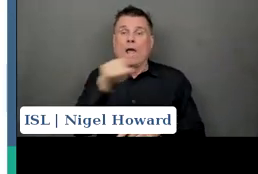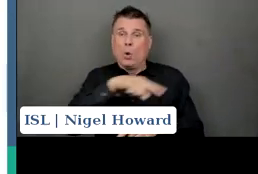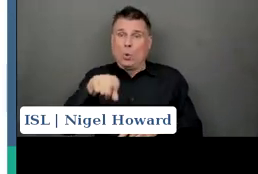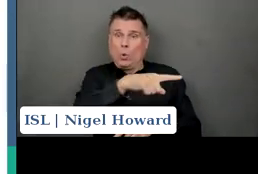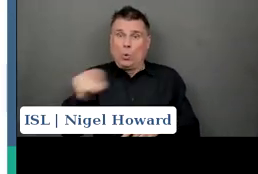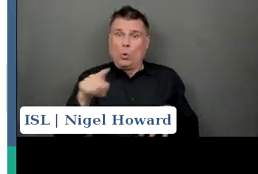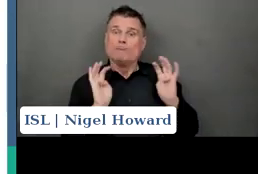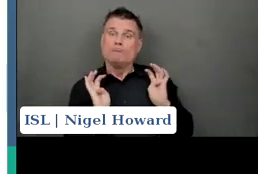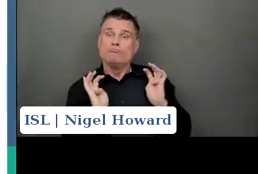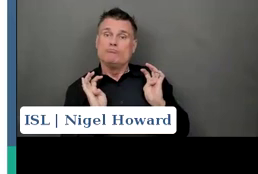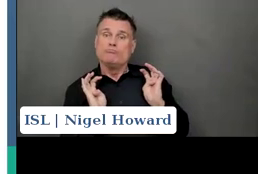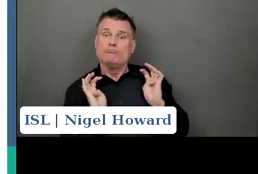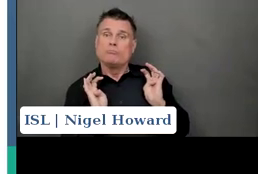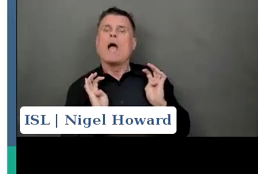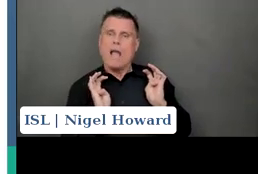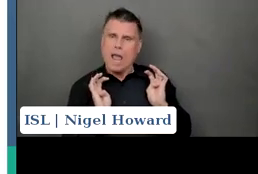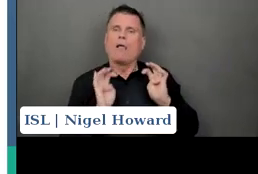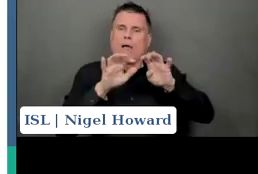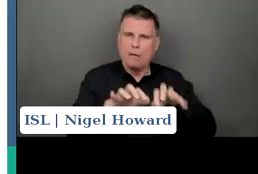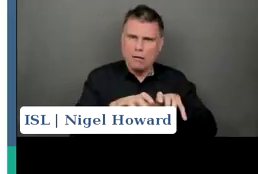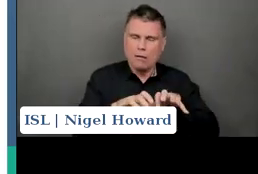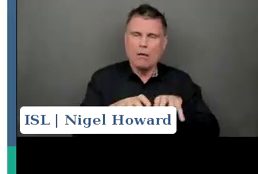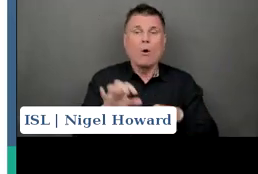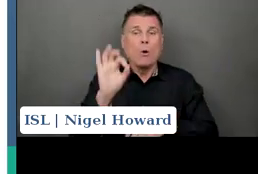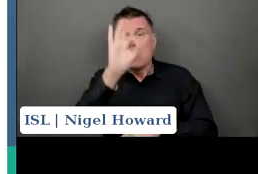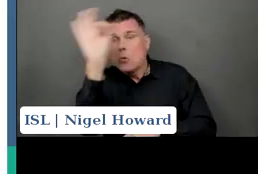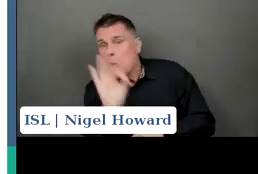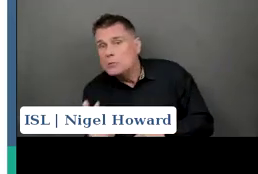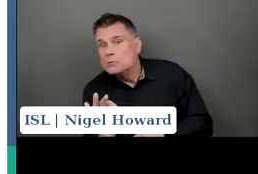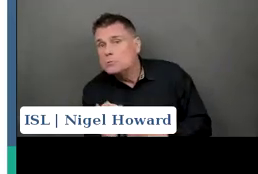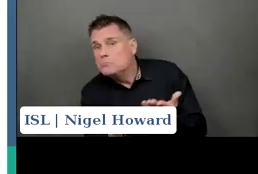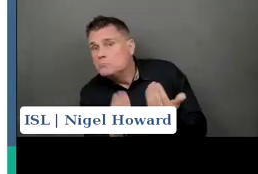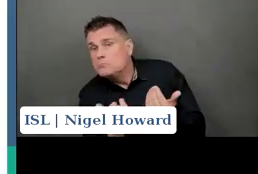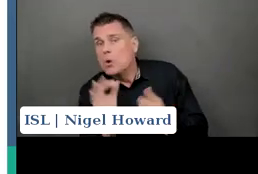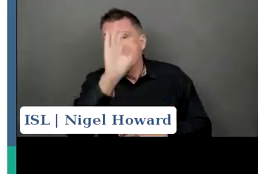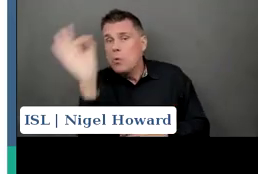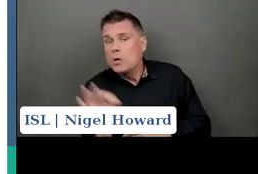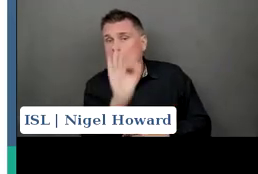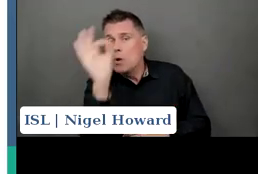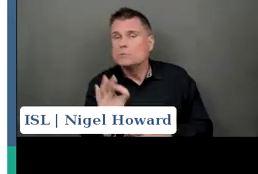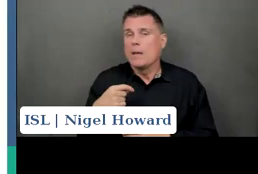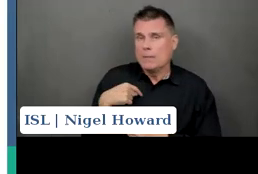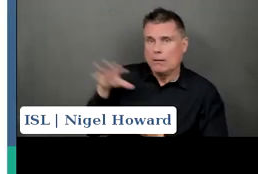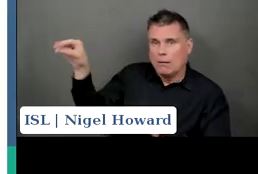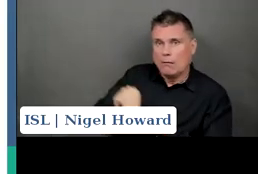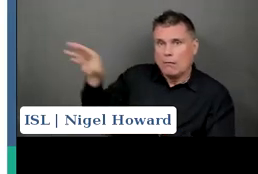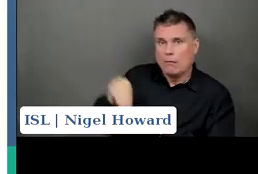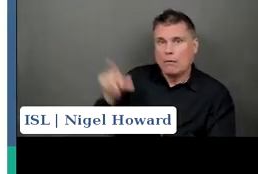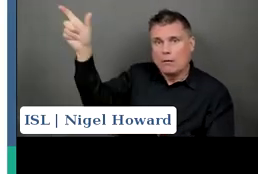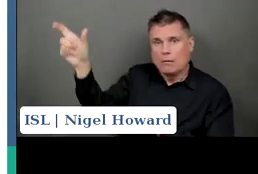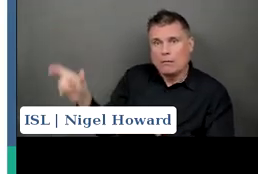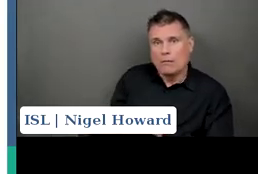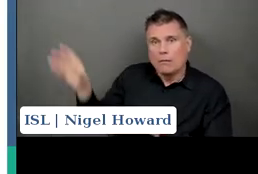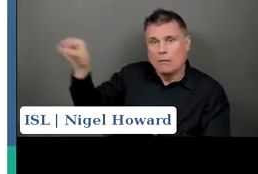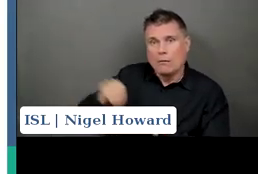ask questions, which we'll then collect and answer in those last 20 minutes. Given that there will be a bit of a gap between you asking